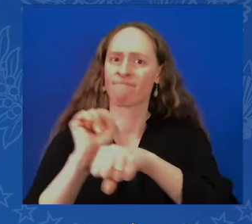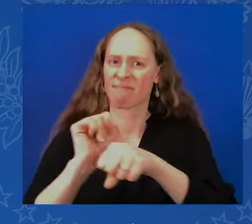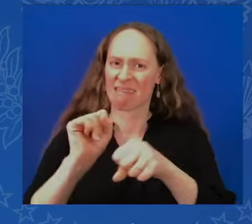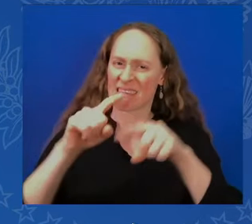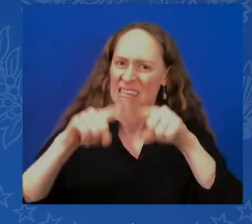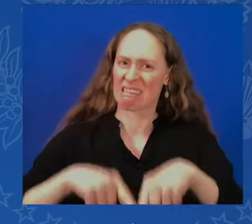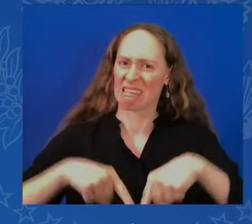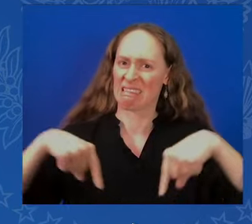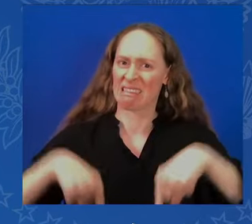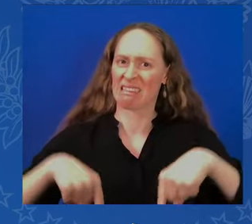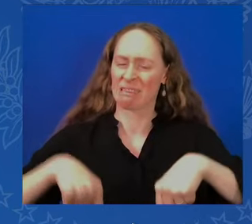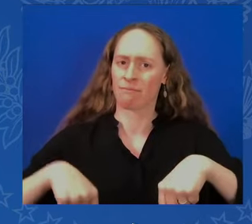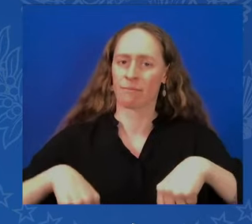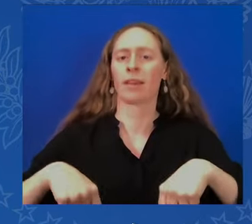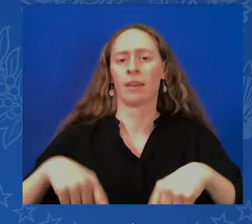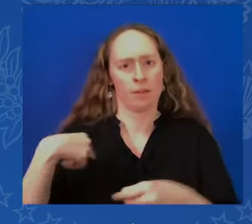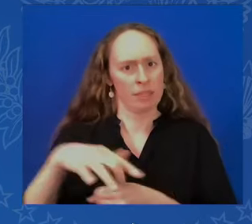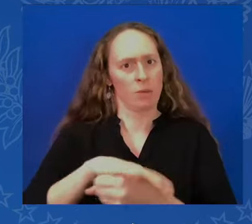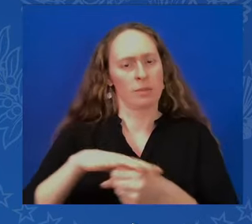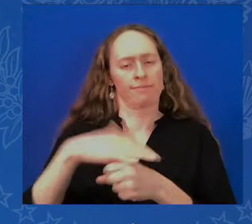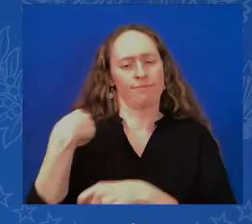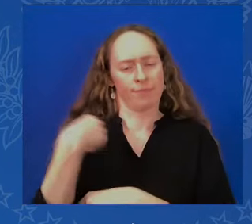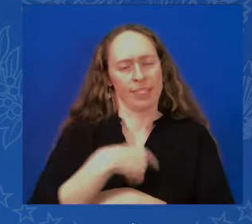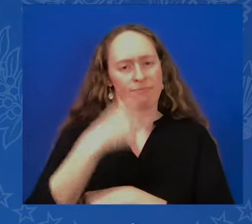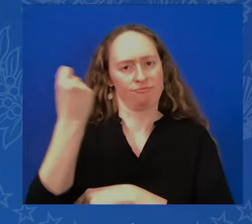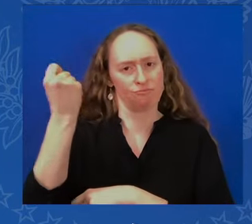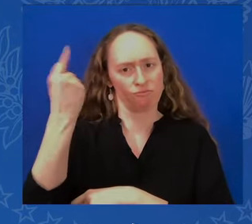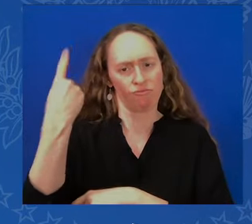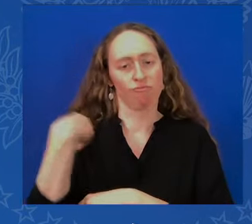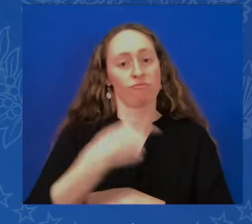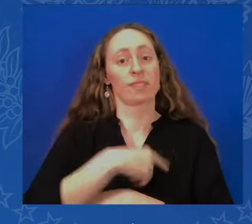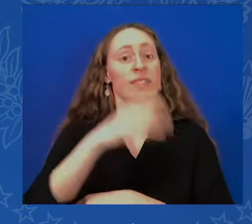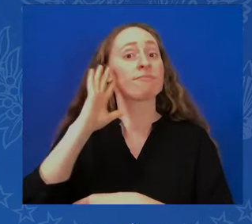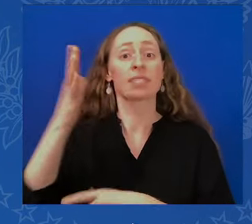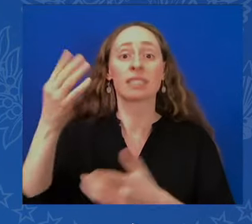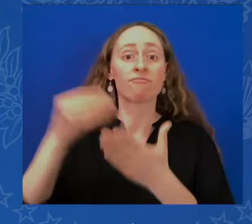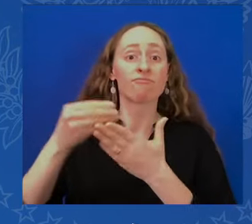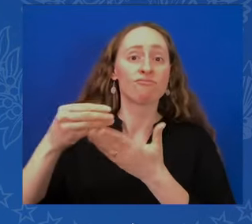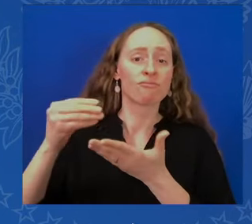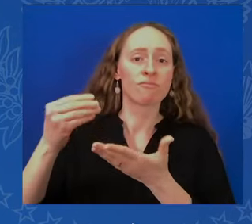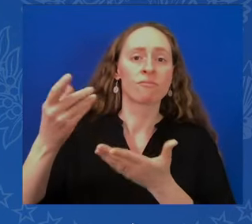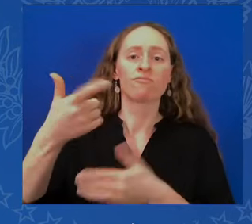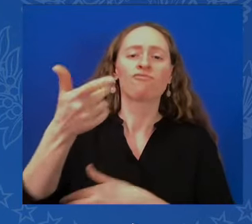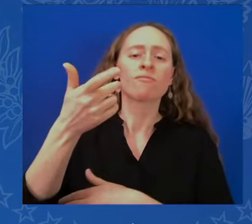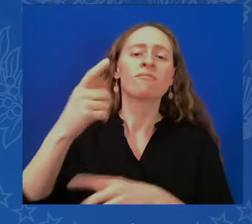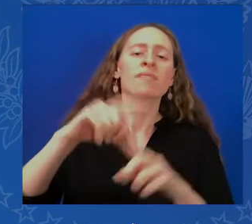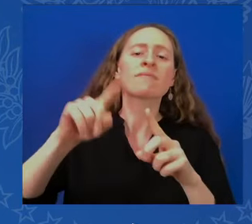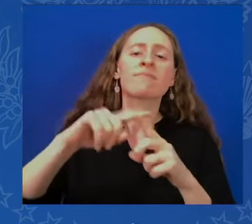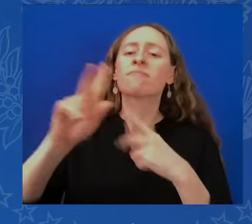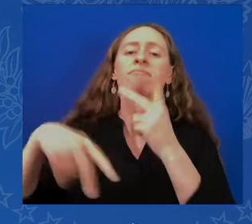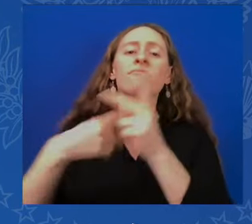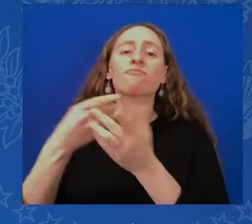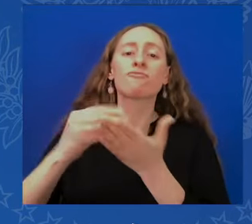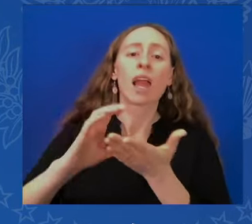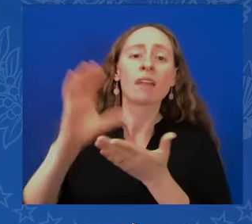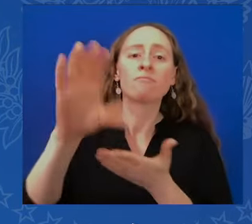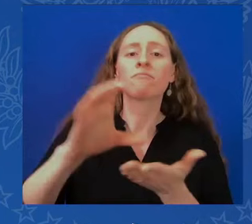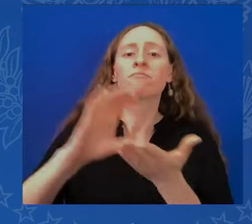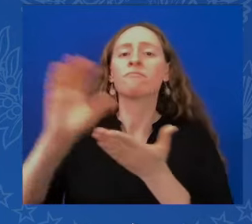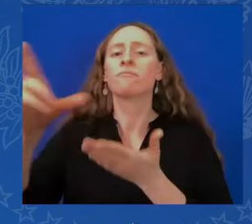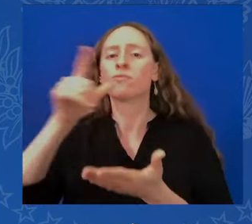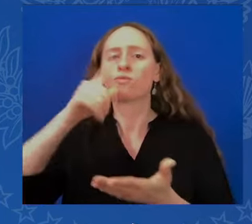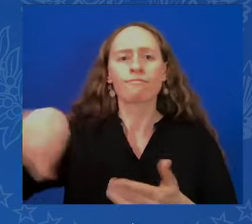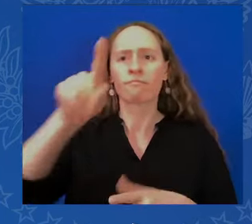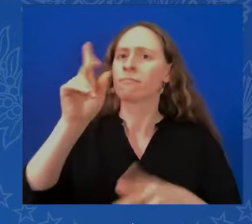of dislocated worker grants, fancy phrase, which is dimes, all it is there to make sure it helps create